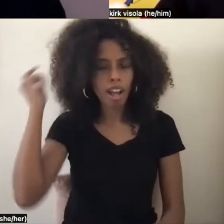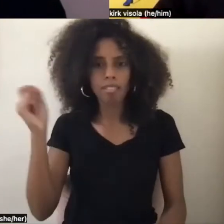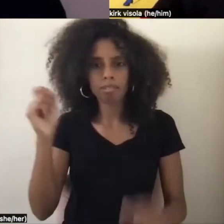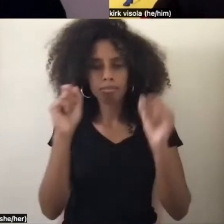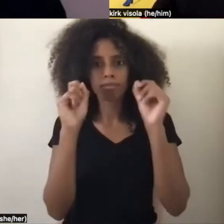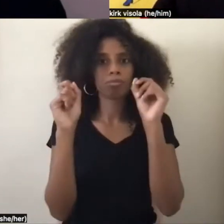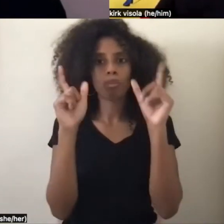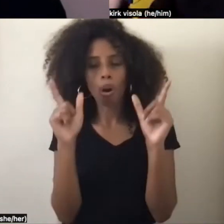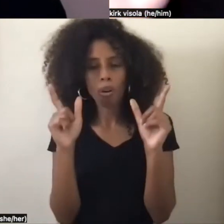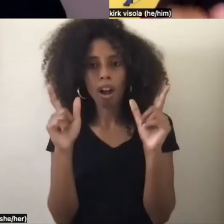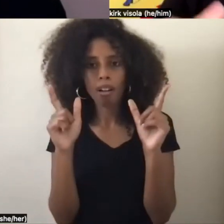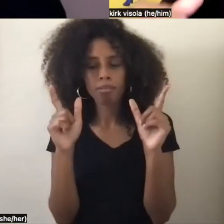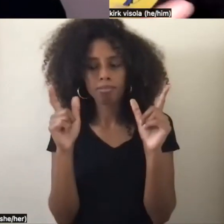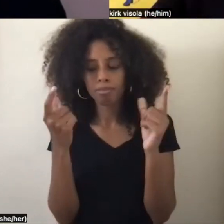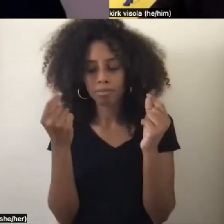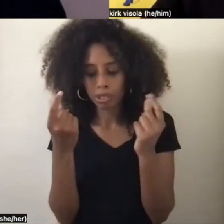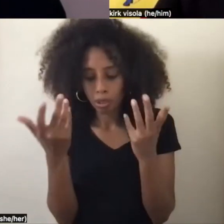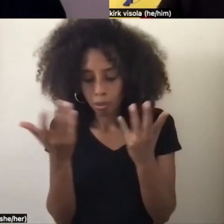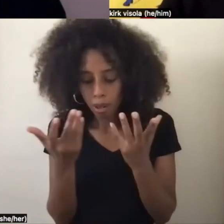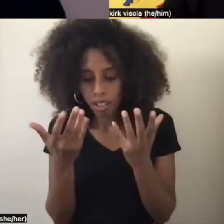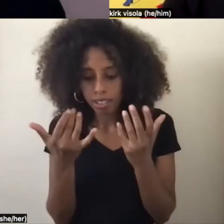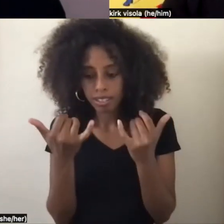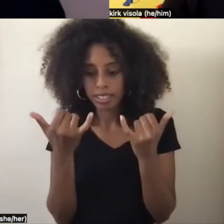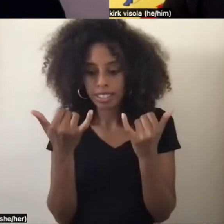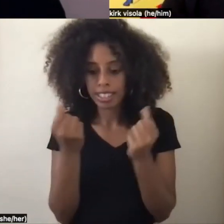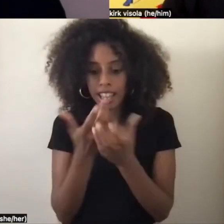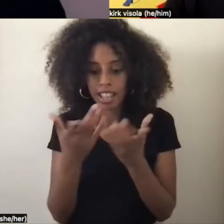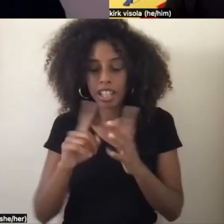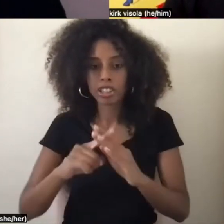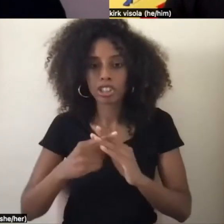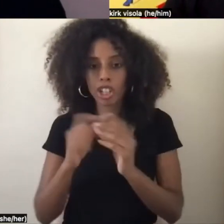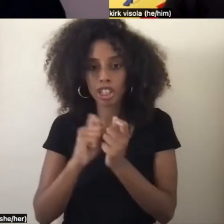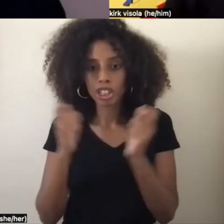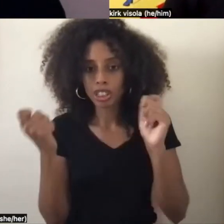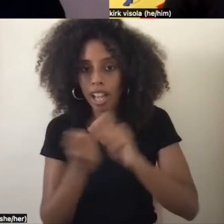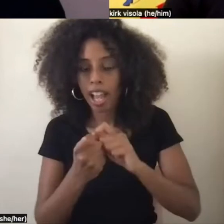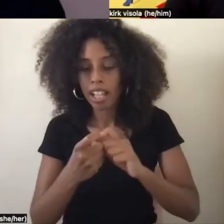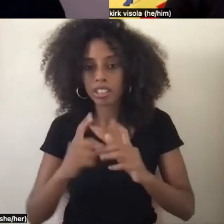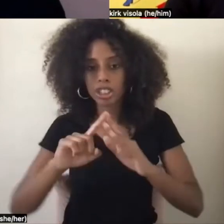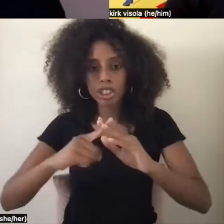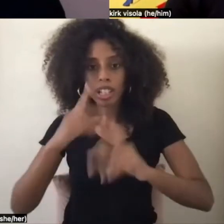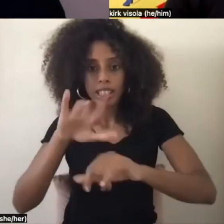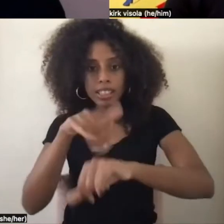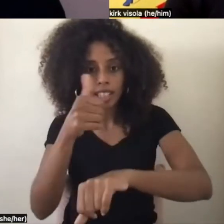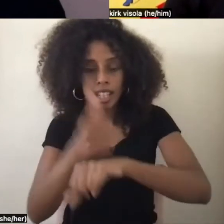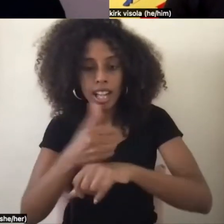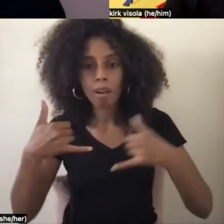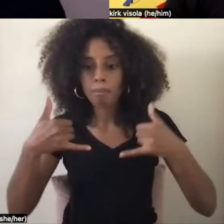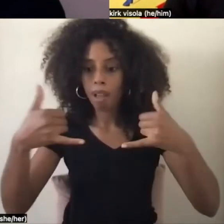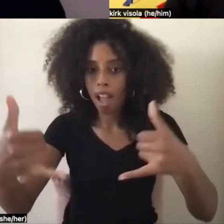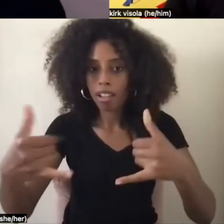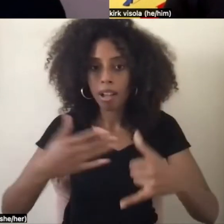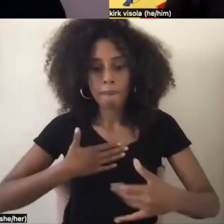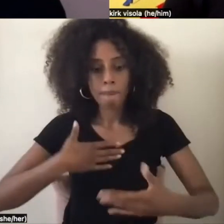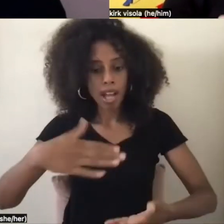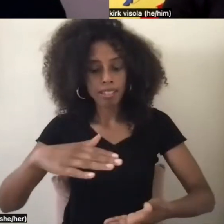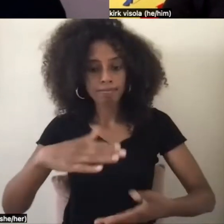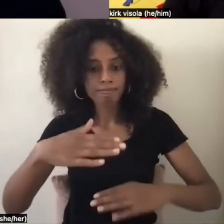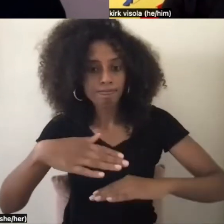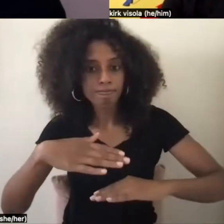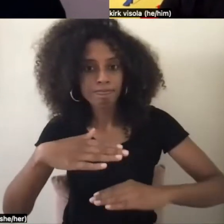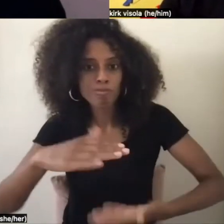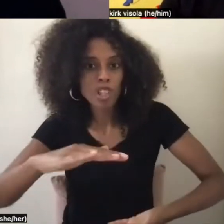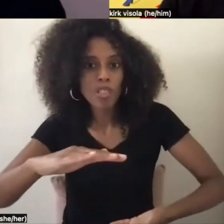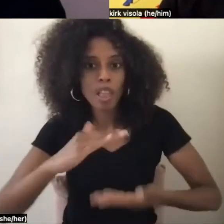out, things changed for her. And she started setting boundaries and she started making sure that people knew what her limits are. Like, don't call me after this. I'm not